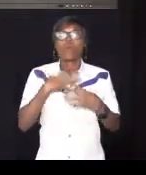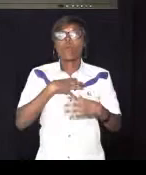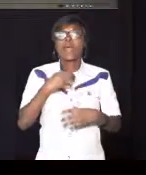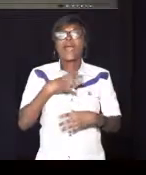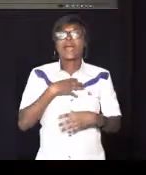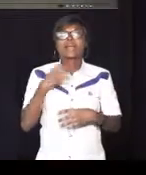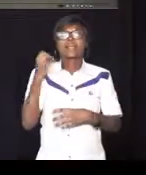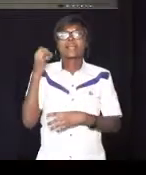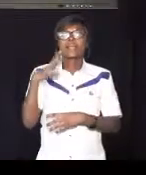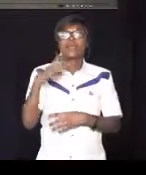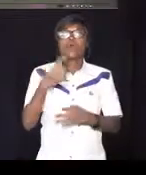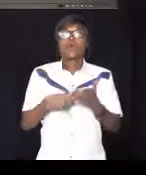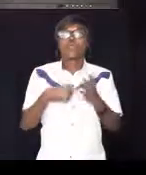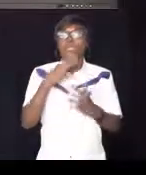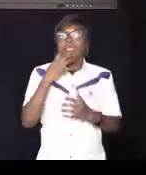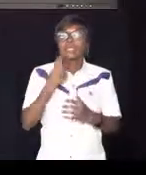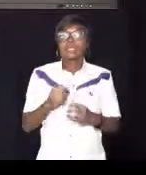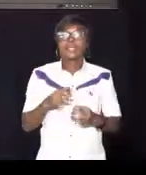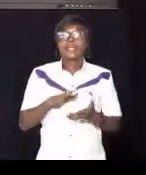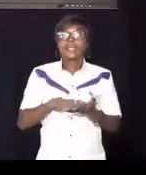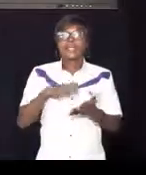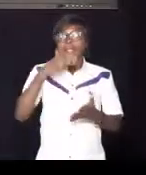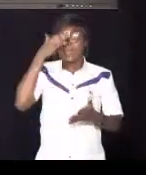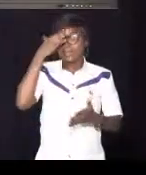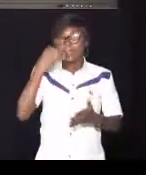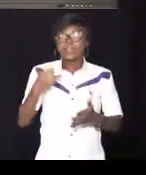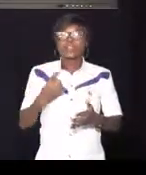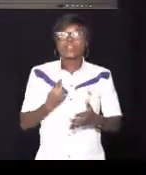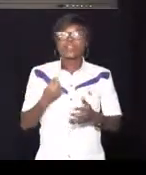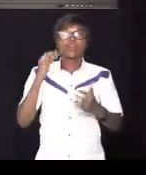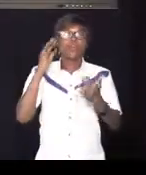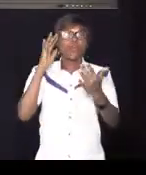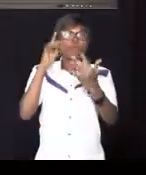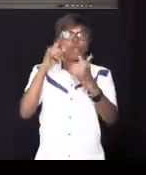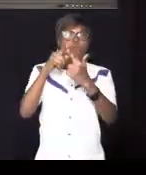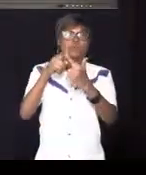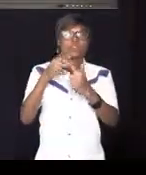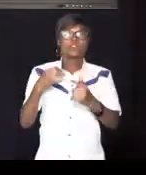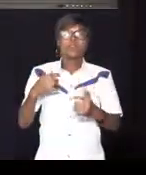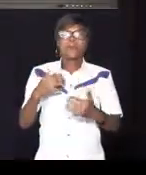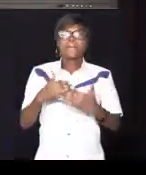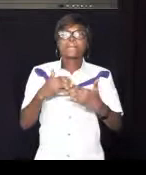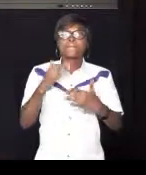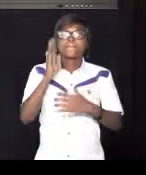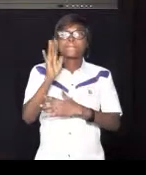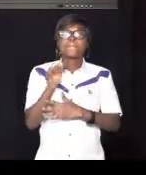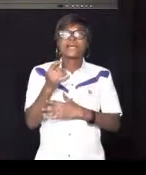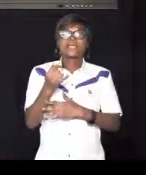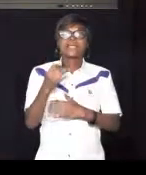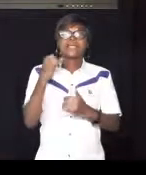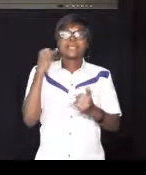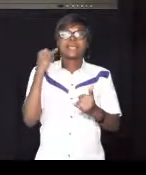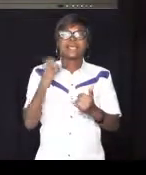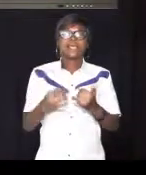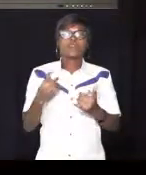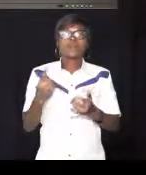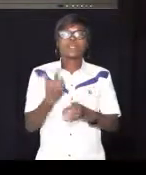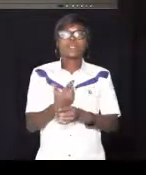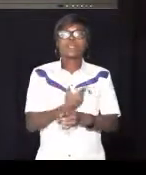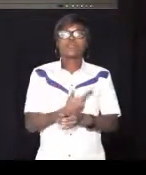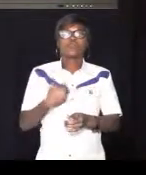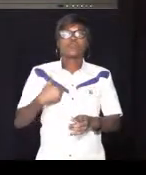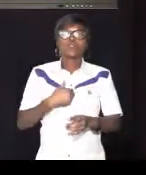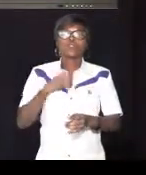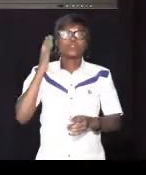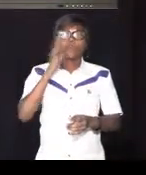That's the topic. What are the learning objectives? By the end of the lesson, you should be able to separate white light into